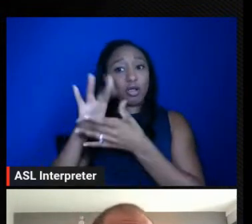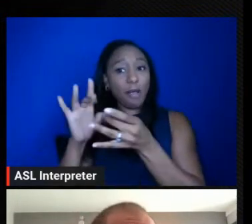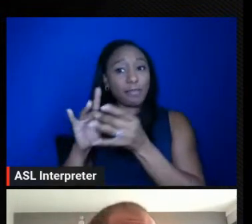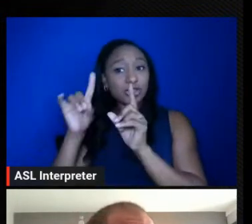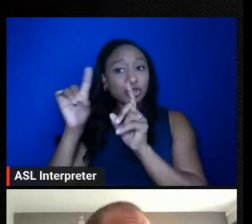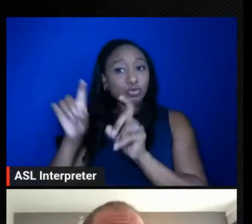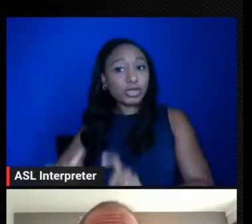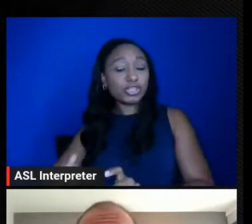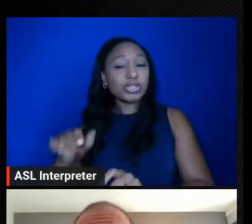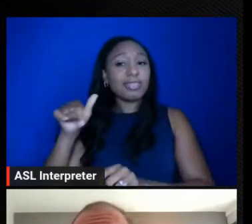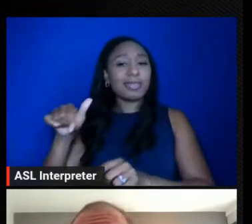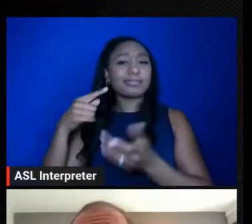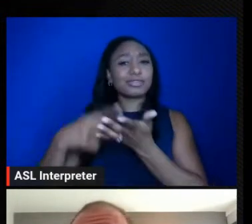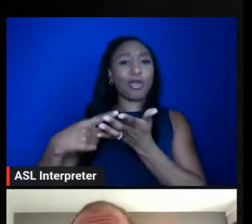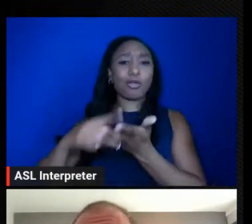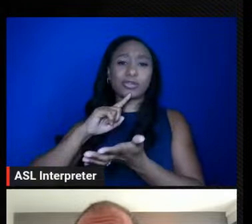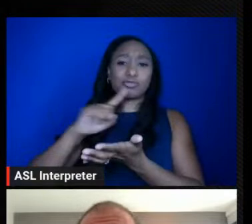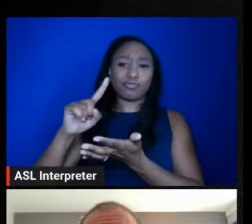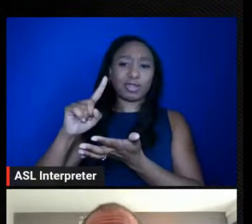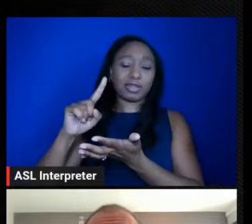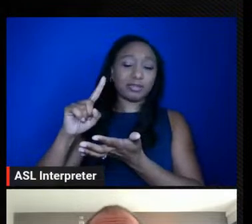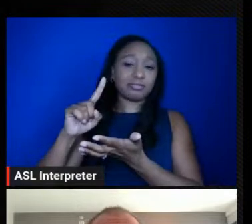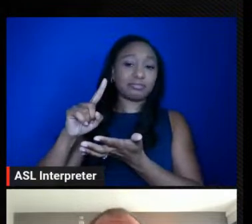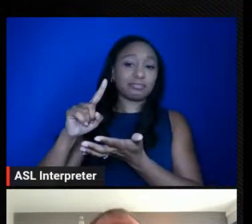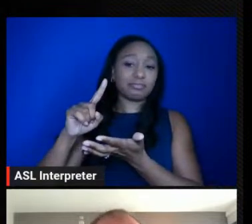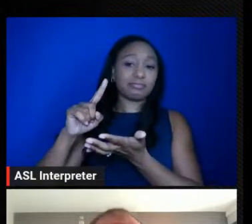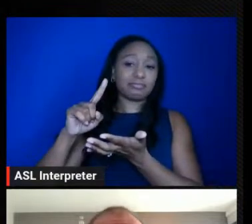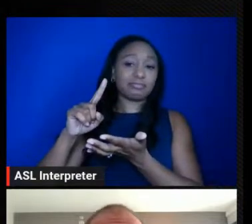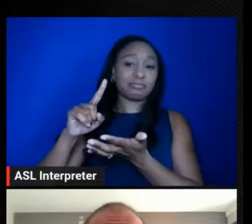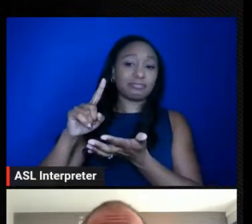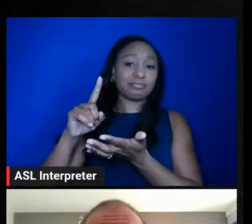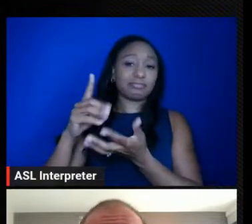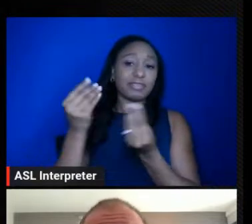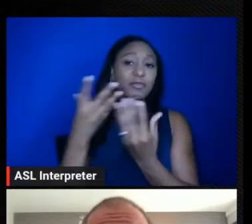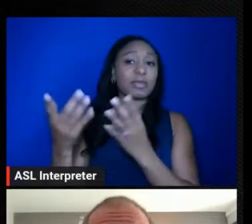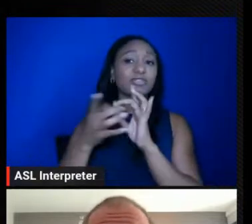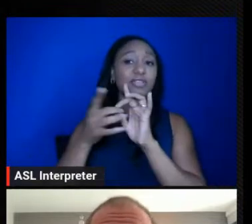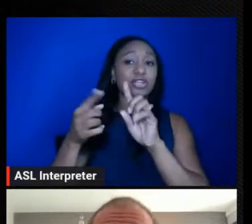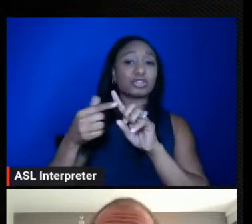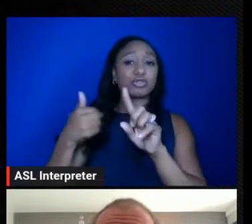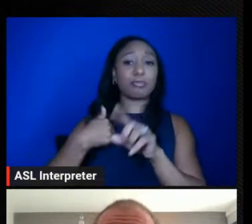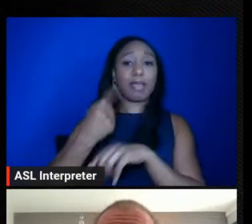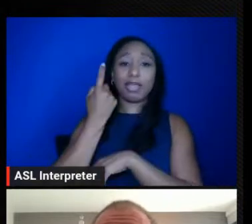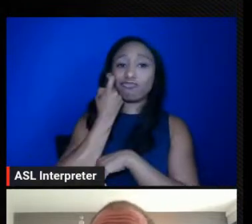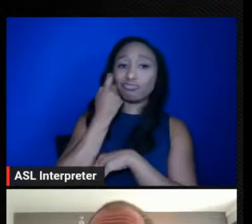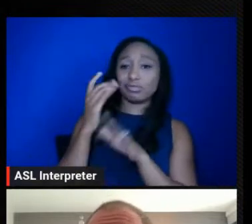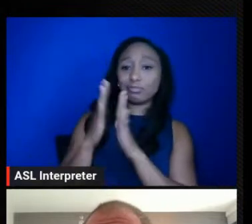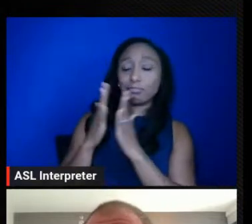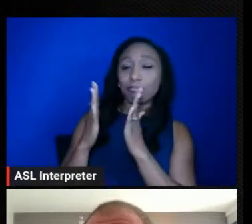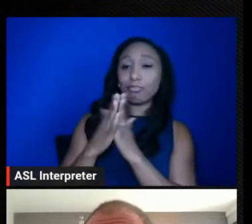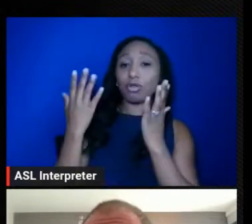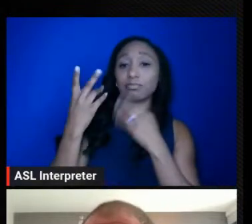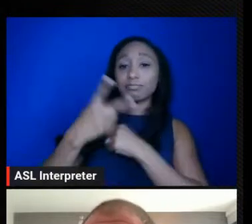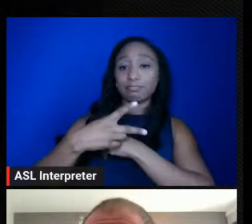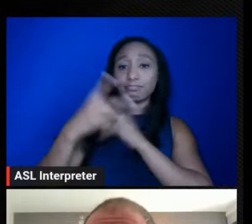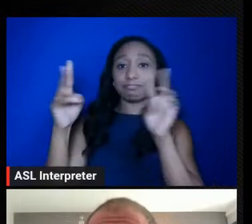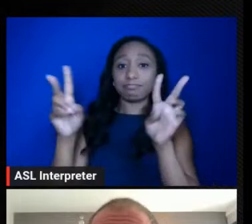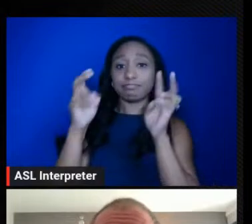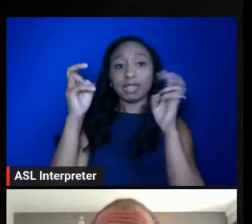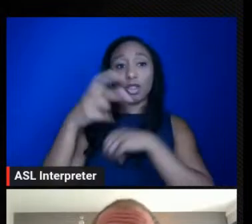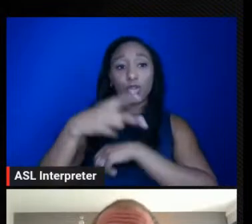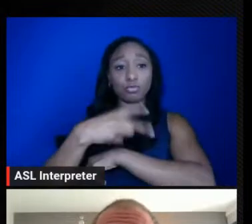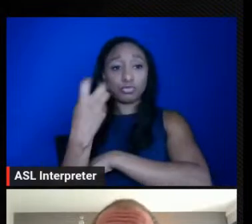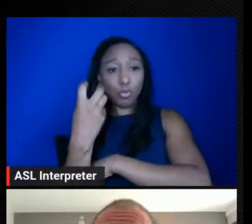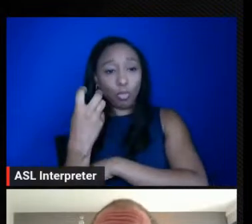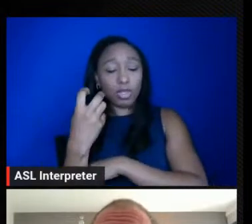is obviously based around my recent book, Stolen. I hope you will go find it in your local library and support public libraries any way you